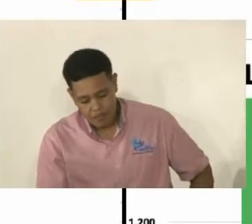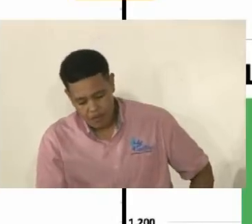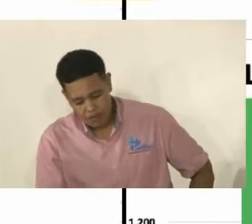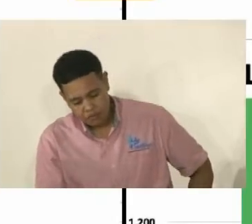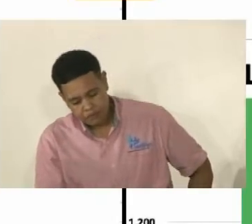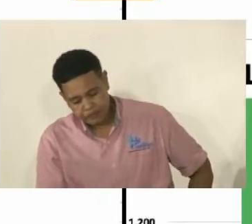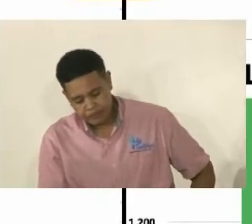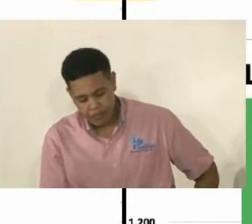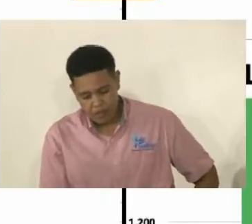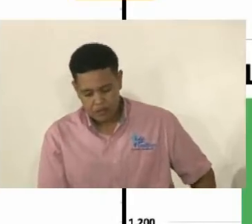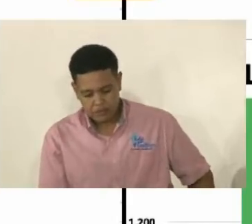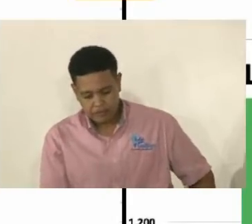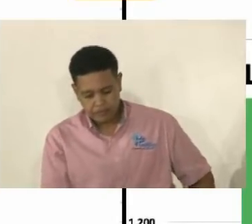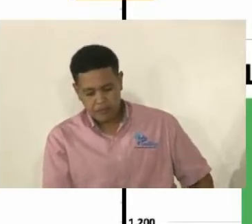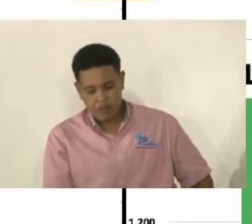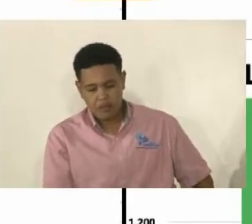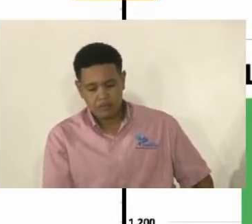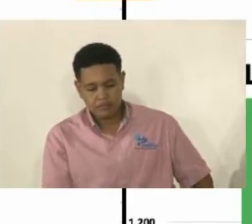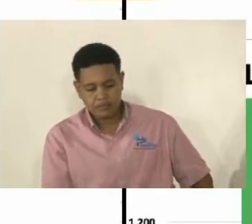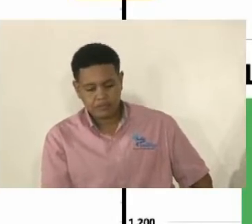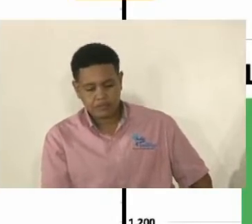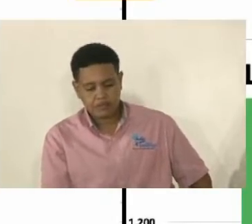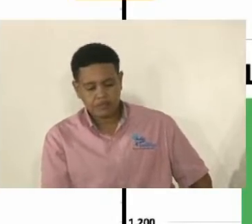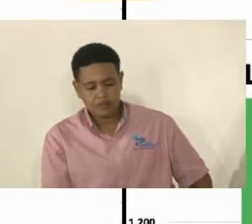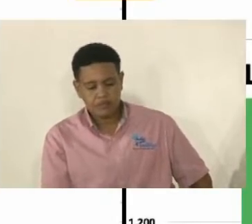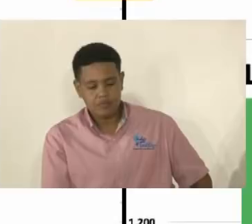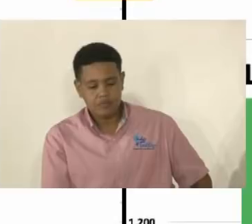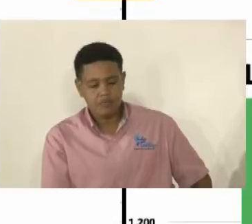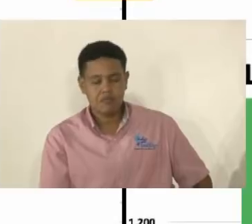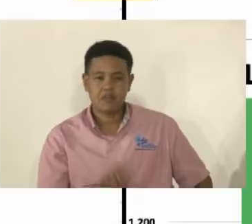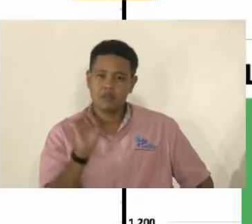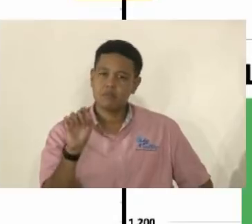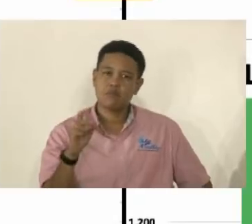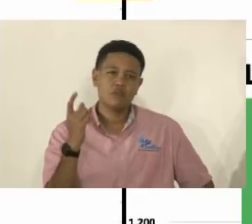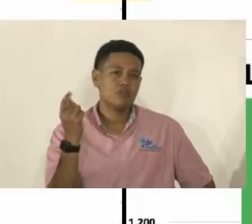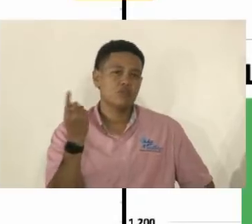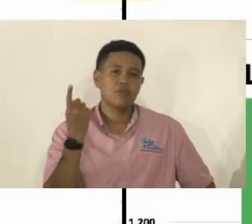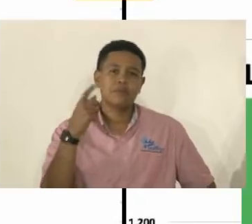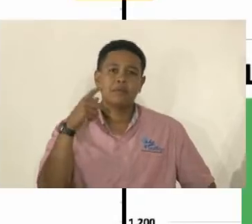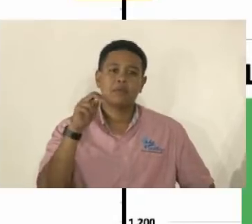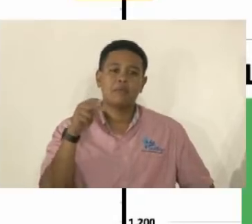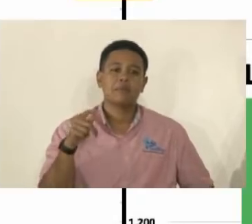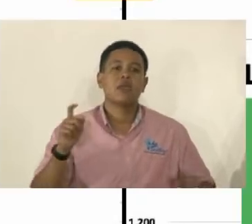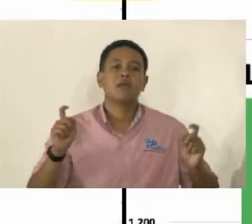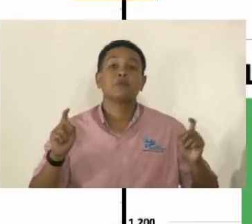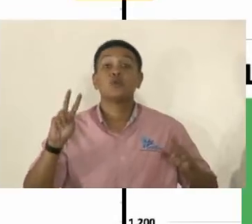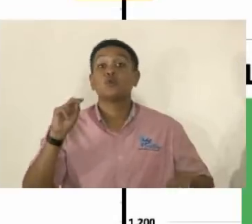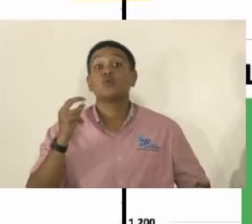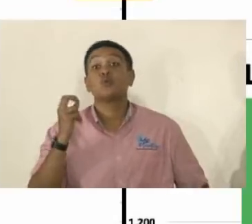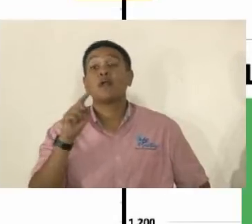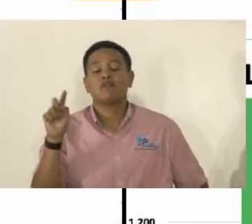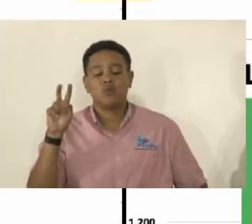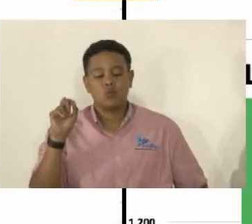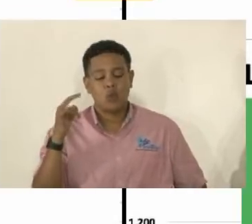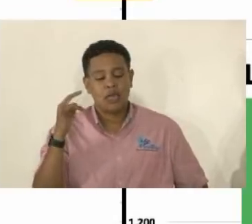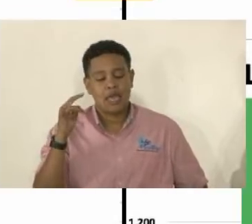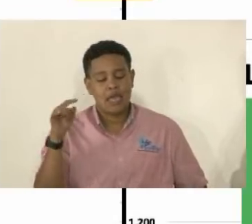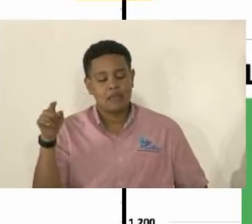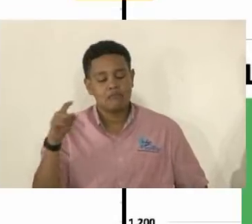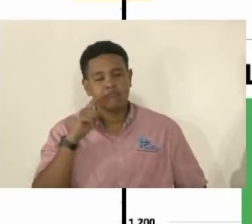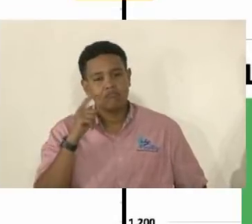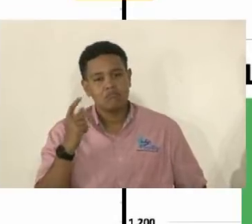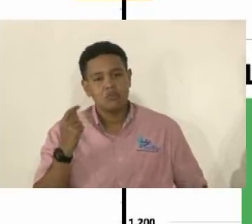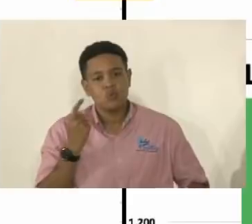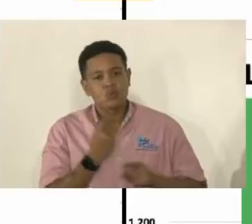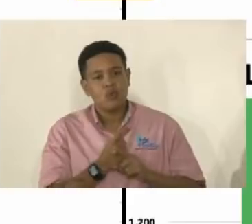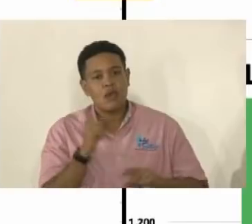Mr. President, there must have been something that the PNP administration of 2012 to 2015 was doing right.